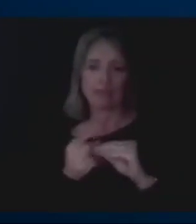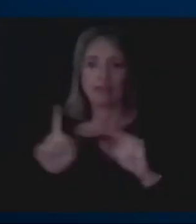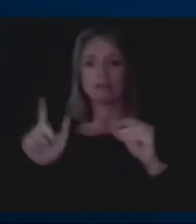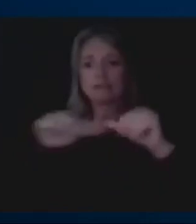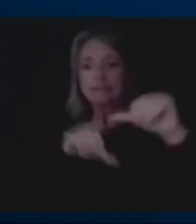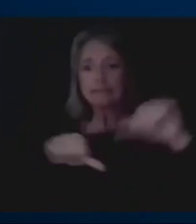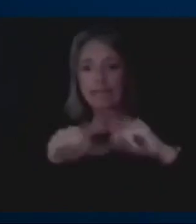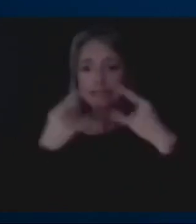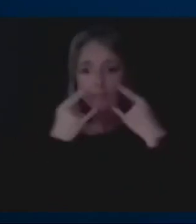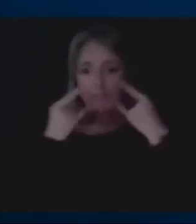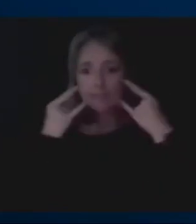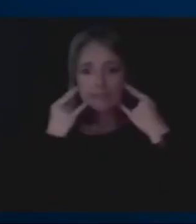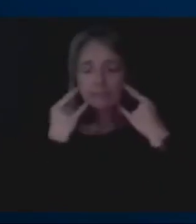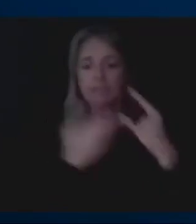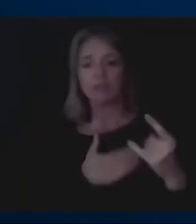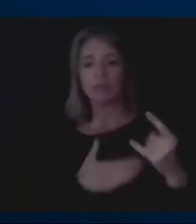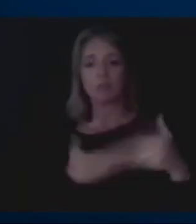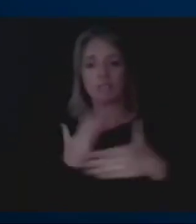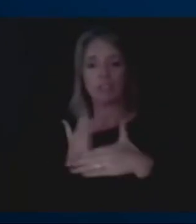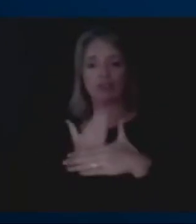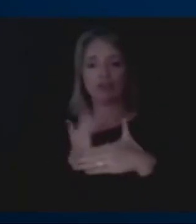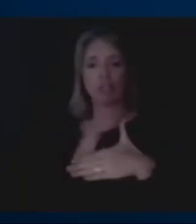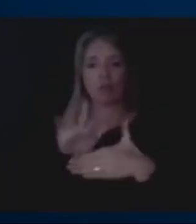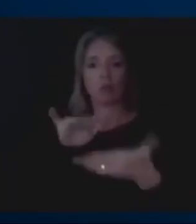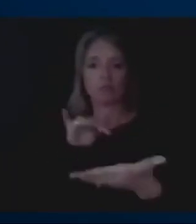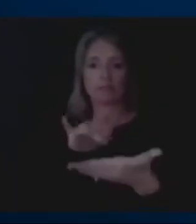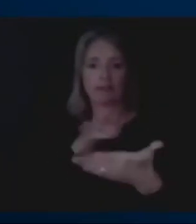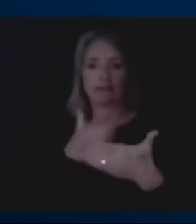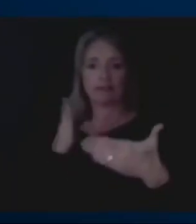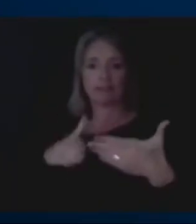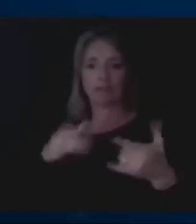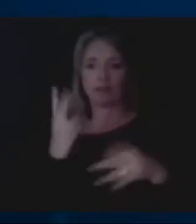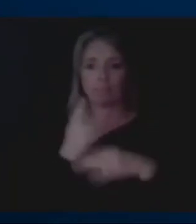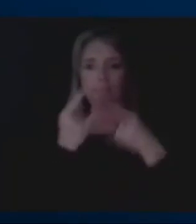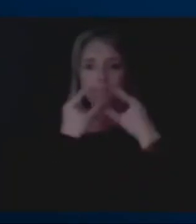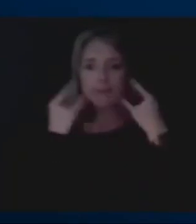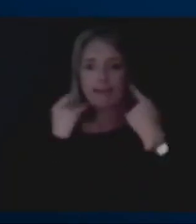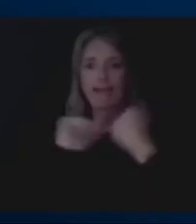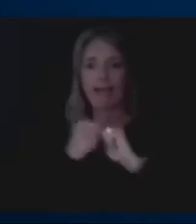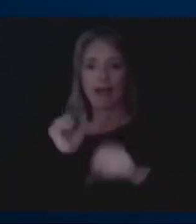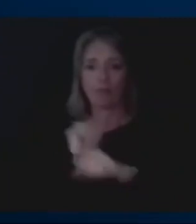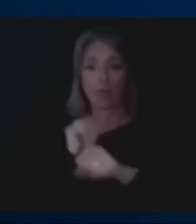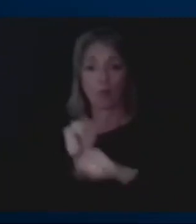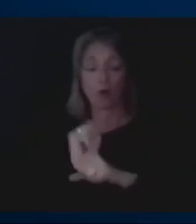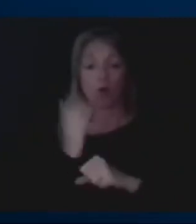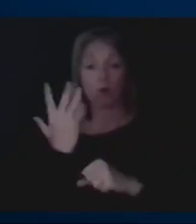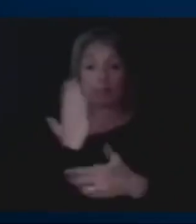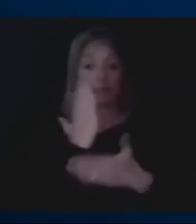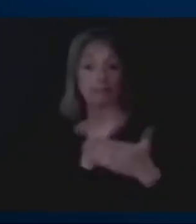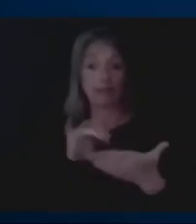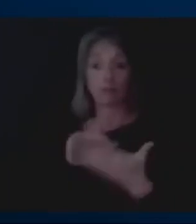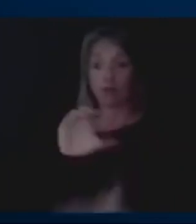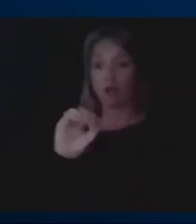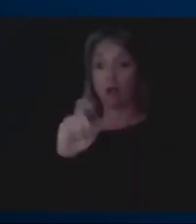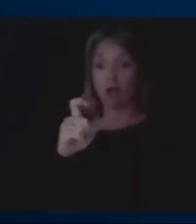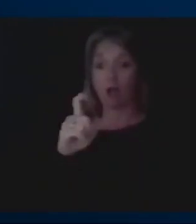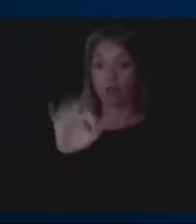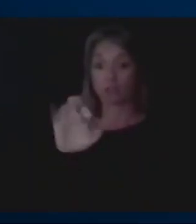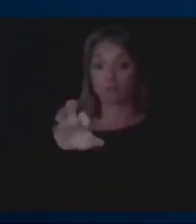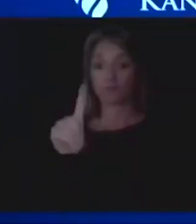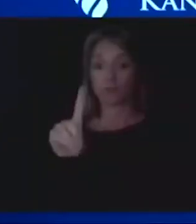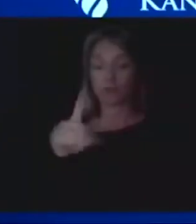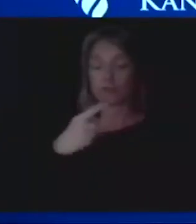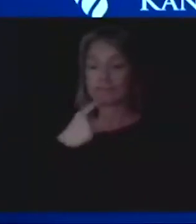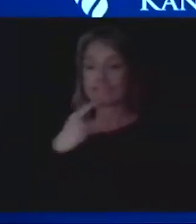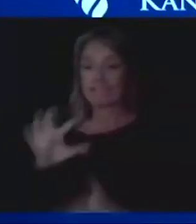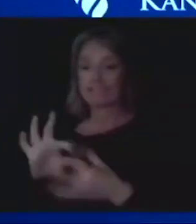Please share your studies that have been done on masks and how they work, because studies done at Oxford University have said differently. Yeah, that's just